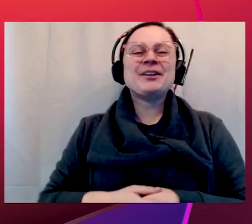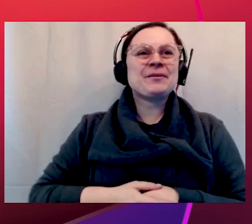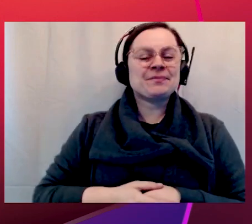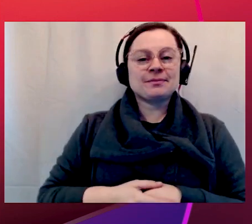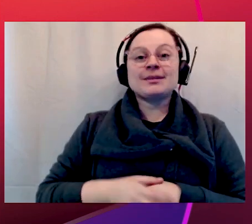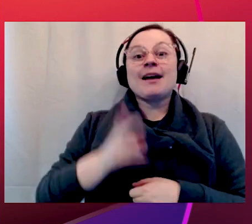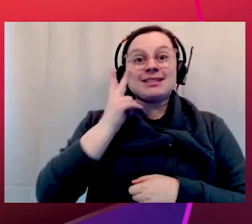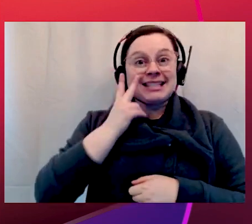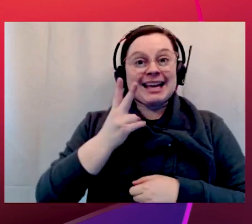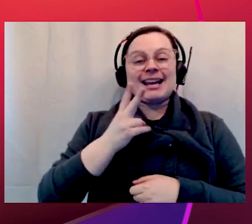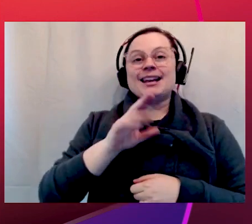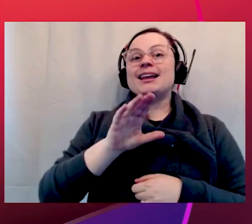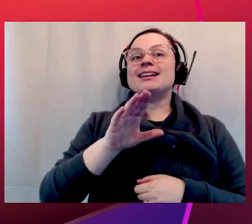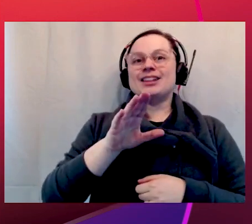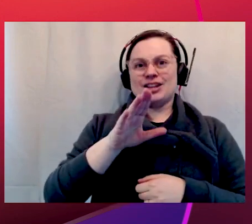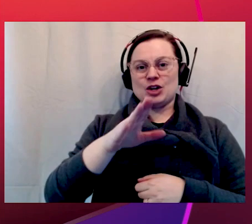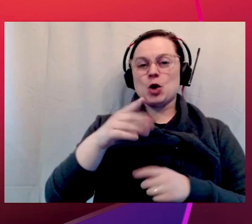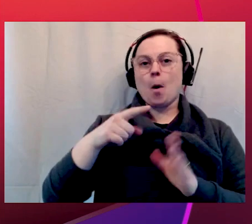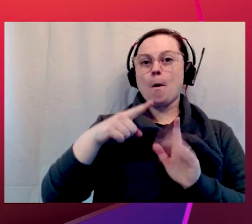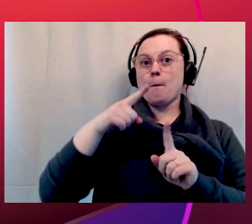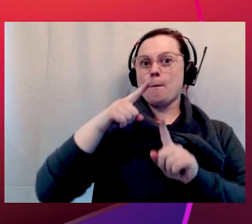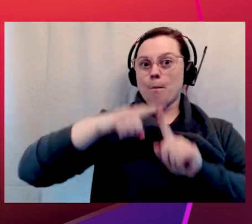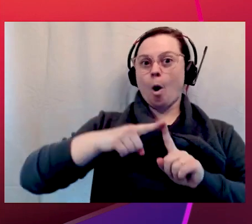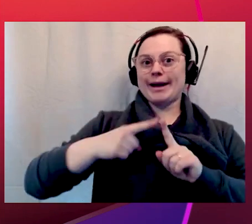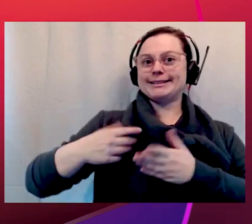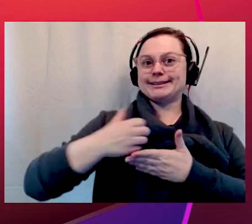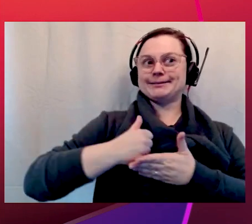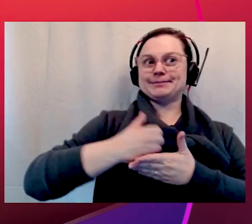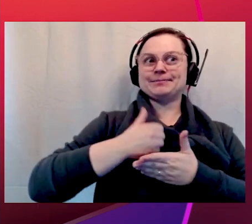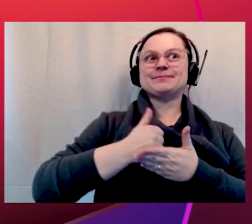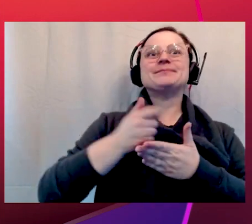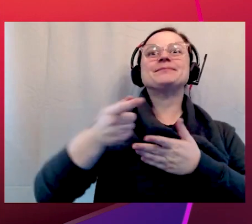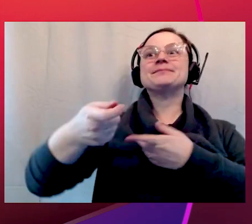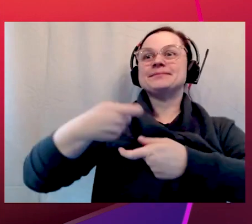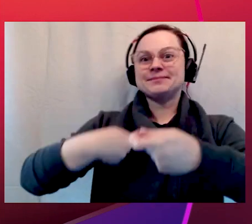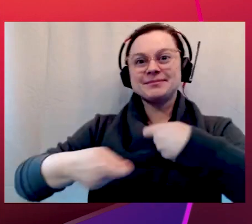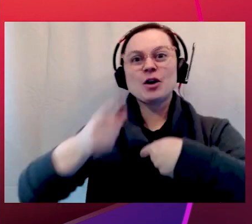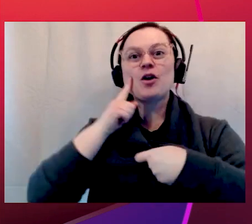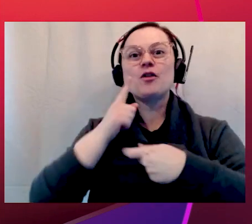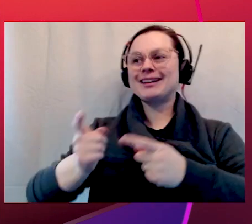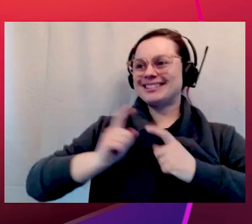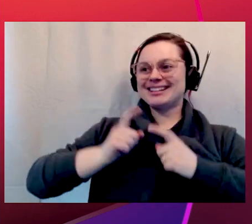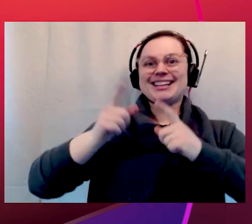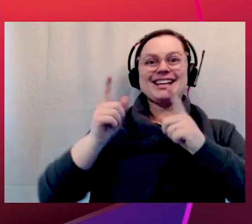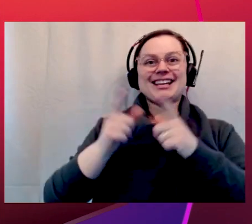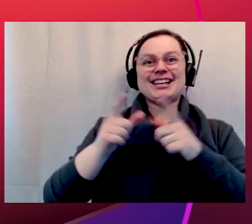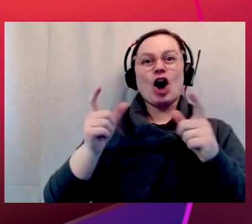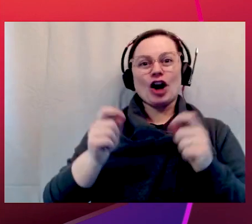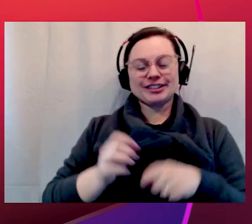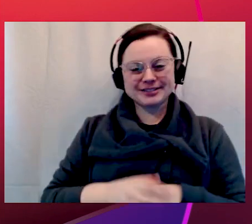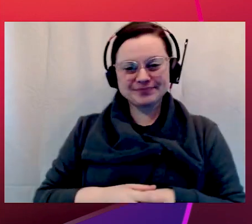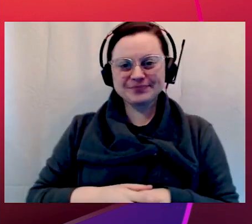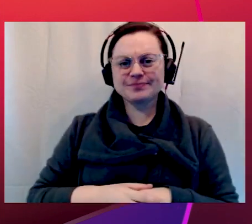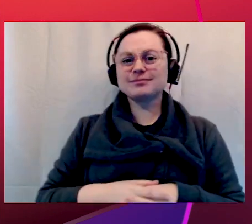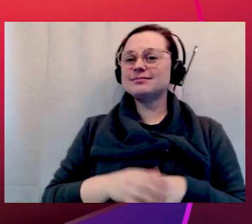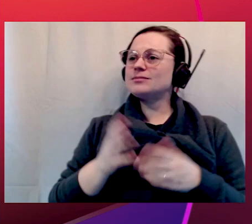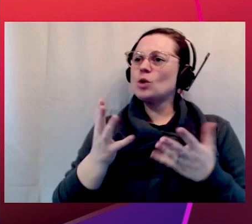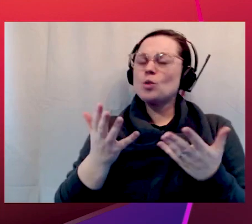turning your points for an Amazon gift card, so I could see how that works out. So how has this been going?